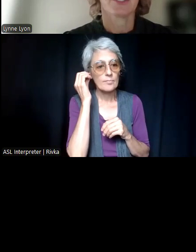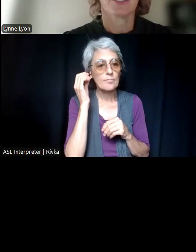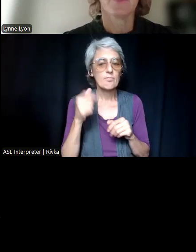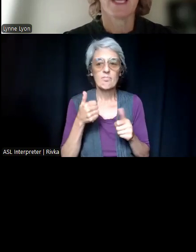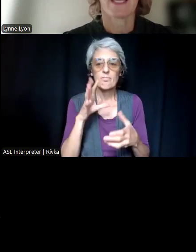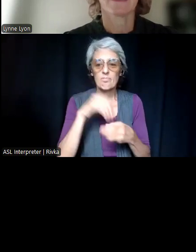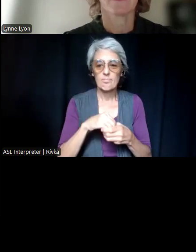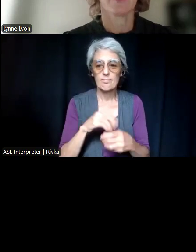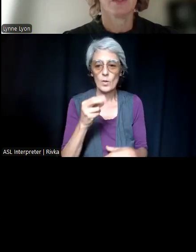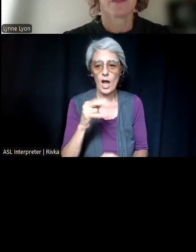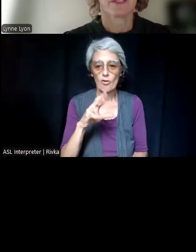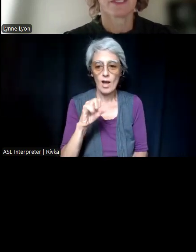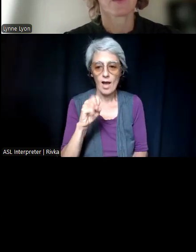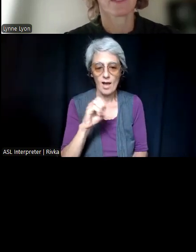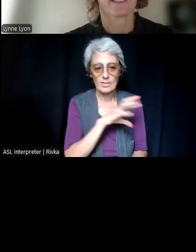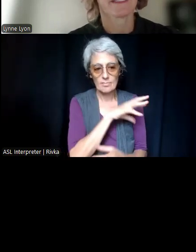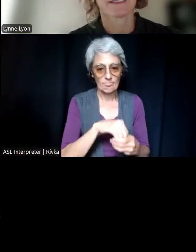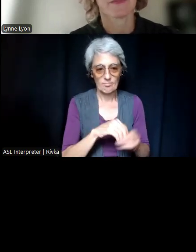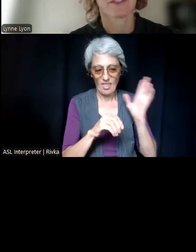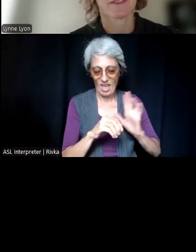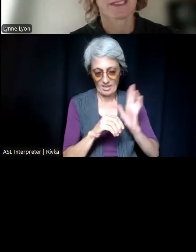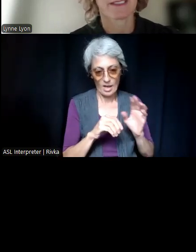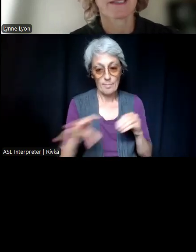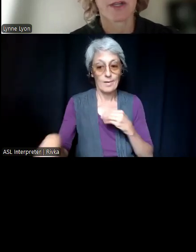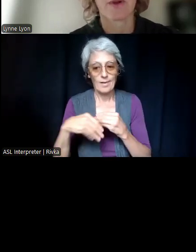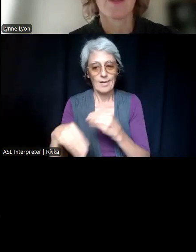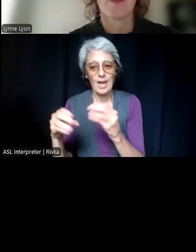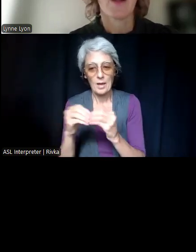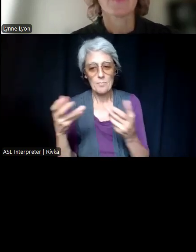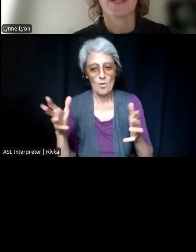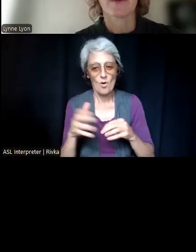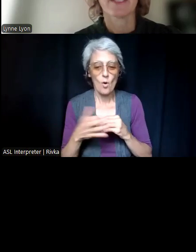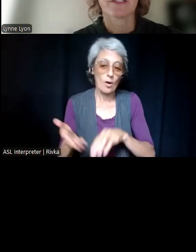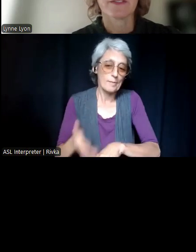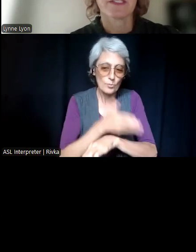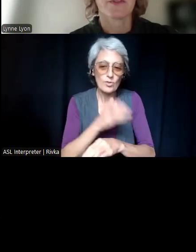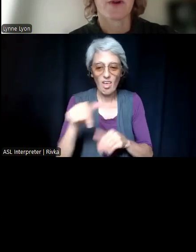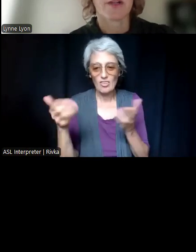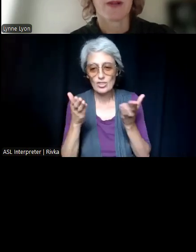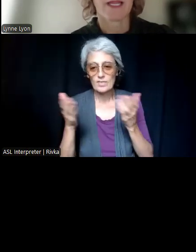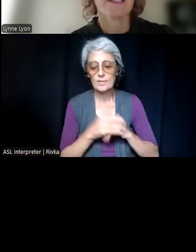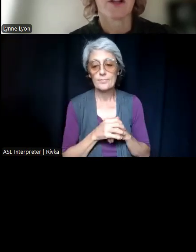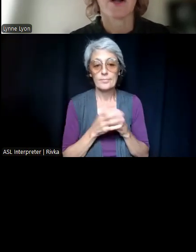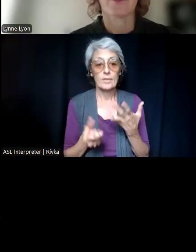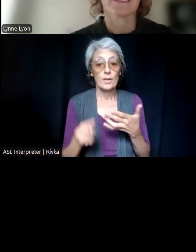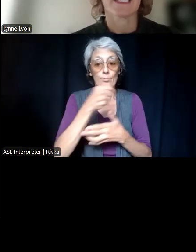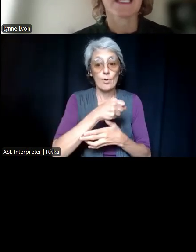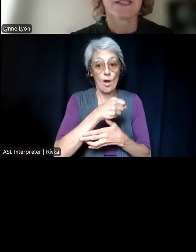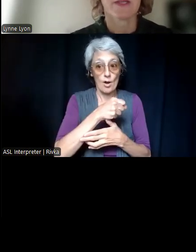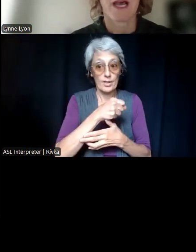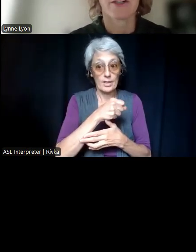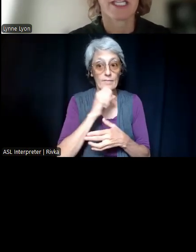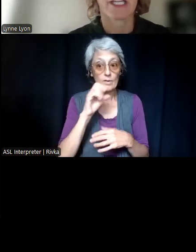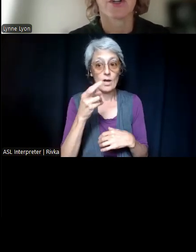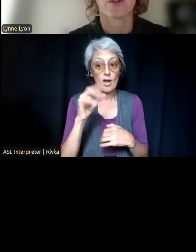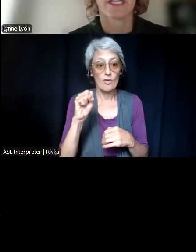And then additionally, we added some new services or enhanced some services. So Our priority services for Ohio Rise are our intensive